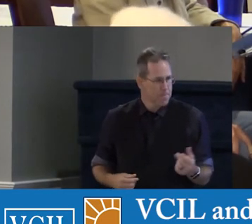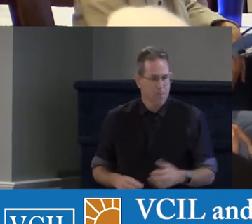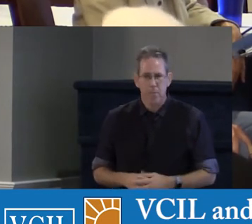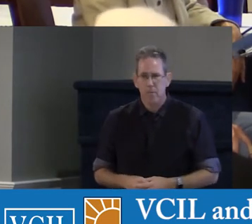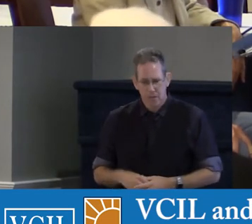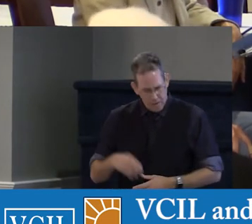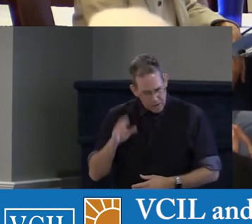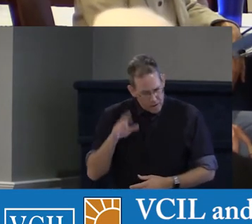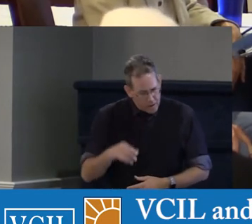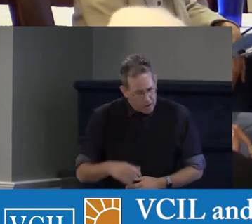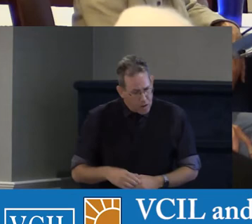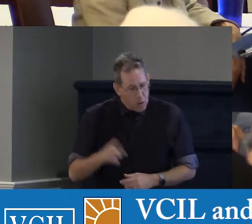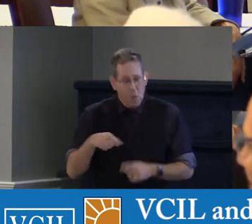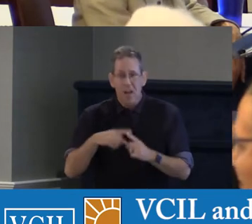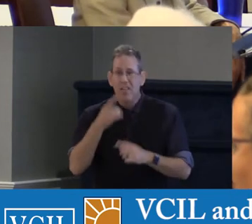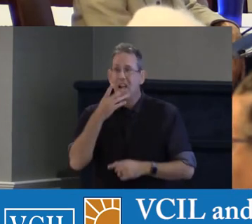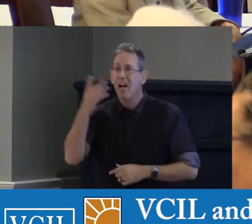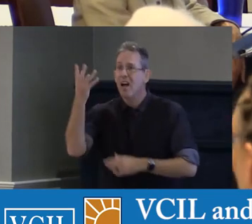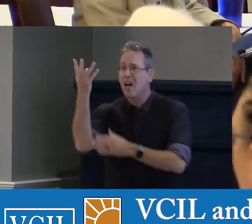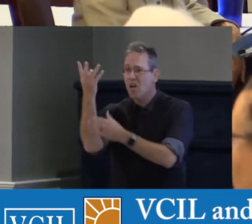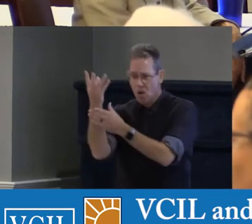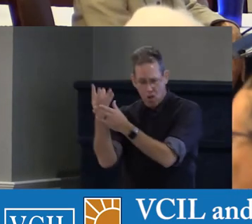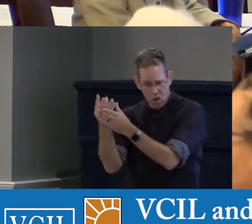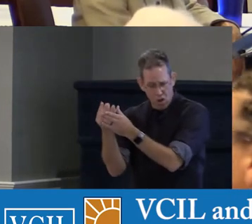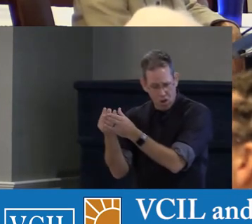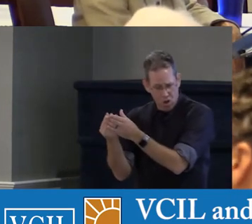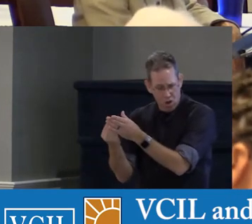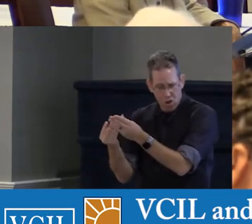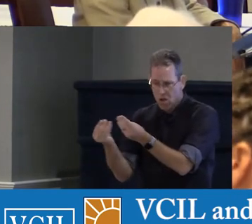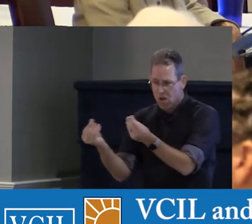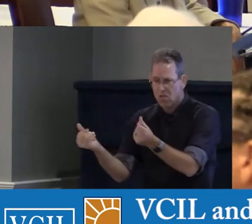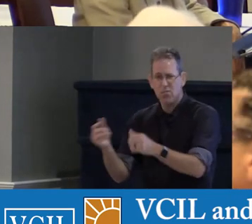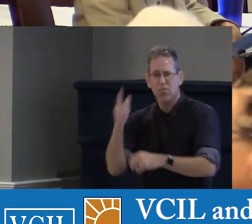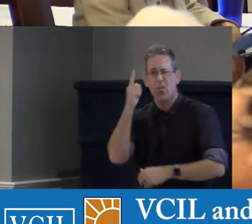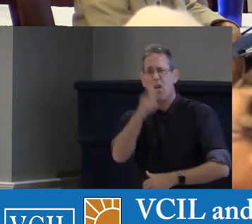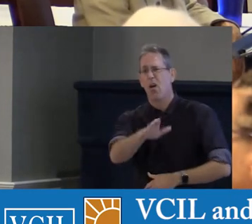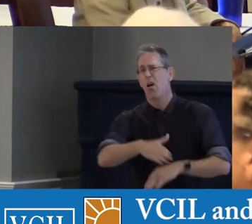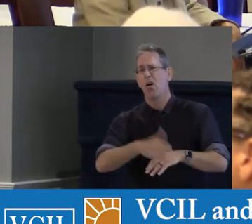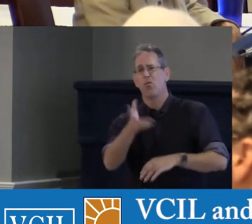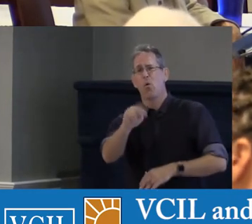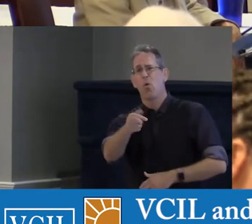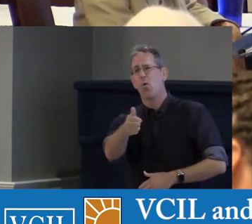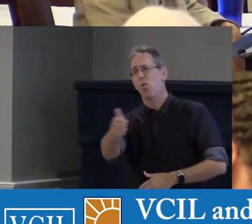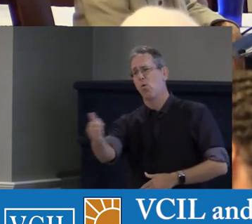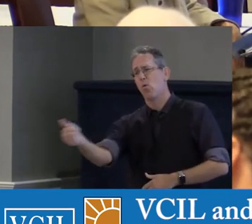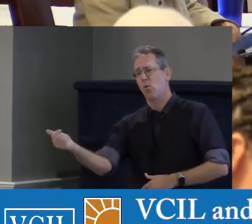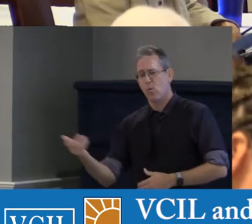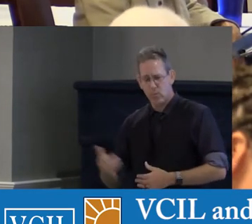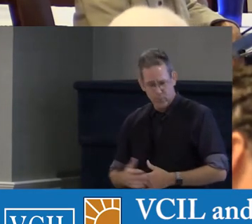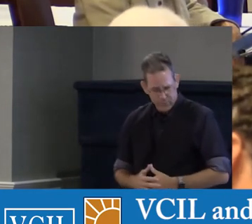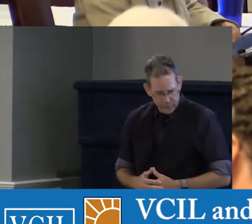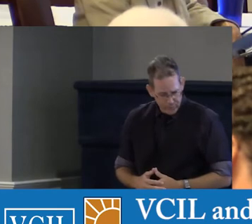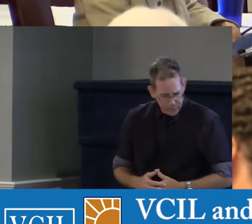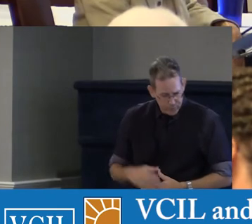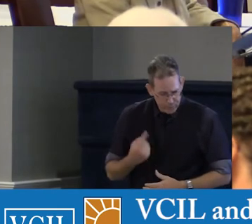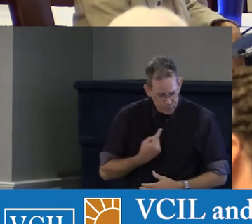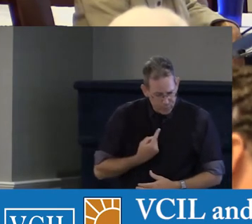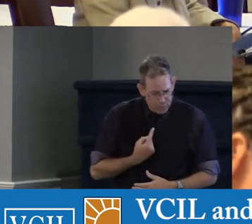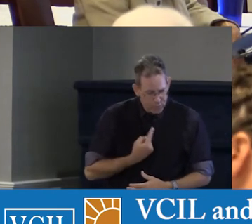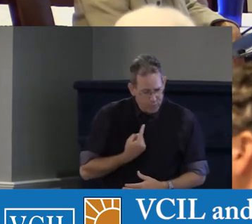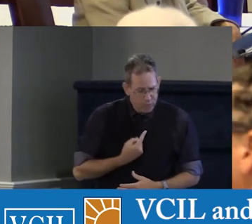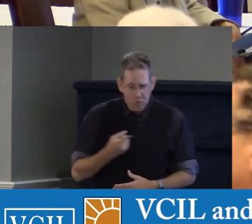Light is gone and you're on your own. You've been trying, but the fight doesn't